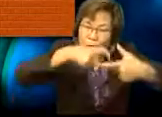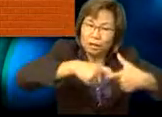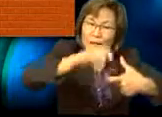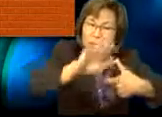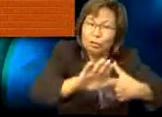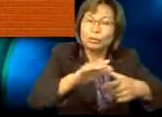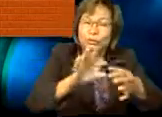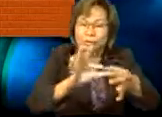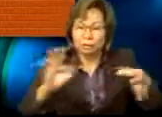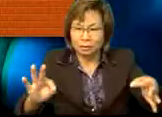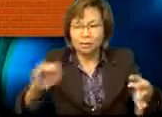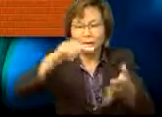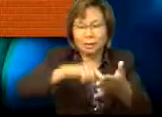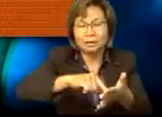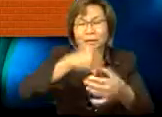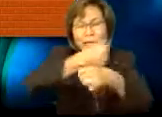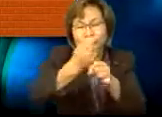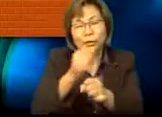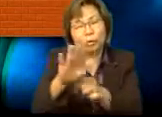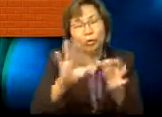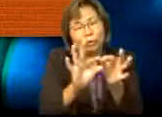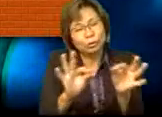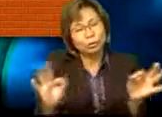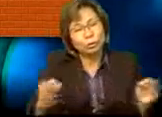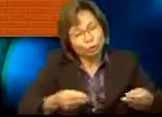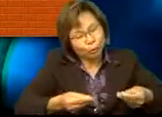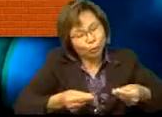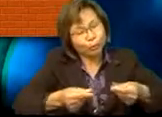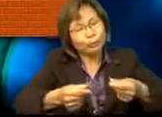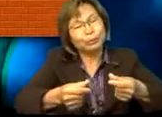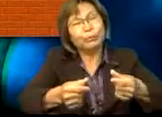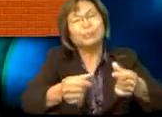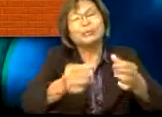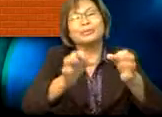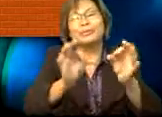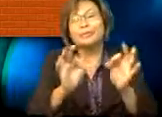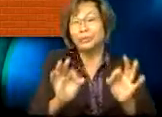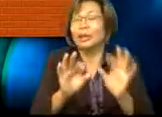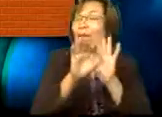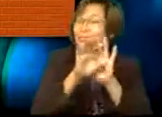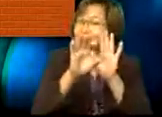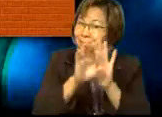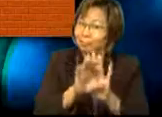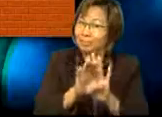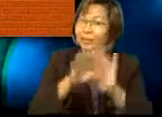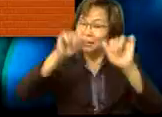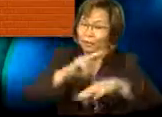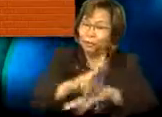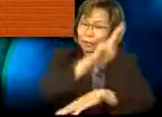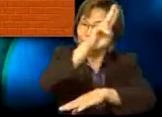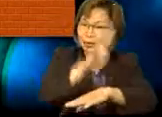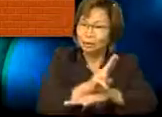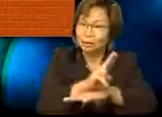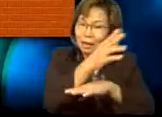This will make your sentences flow smoothly. For example, we can use and,